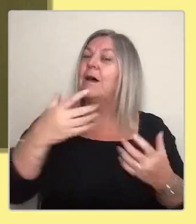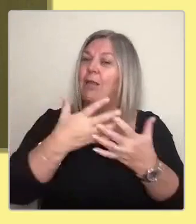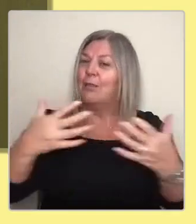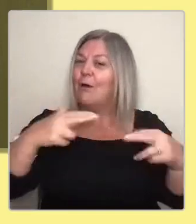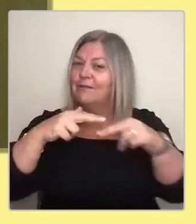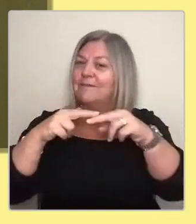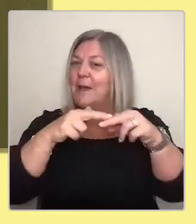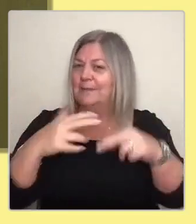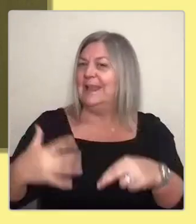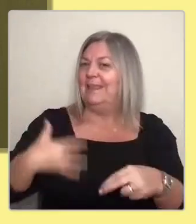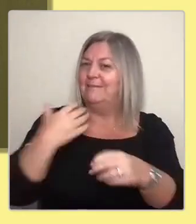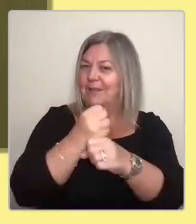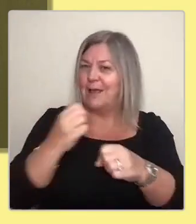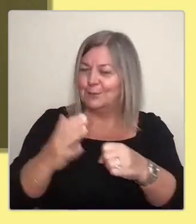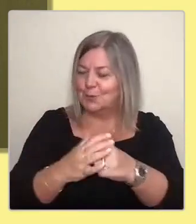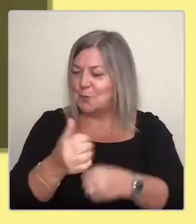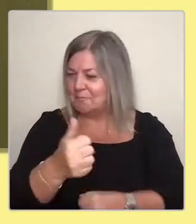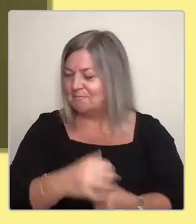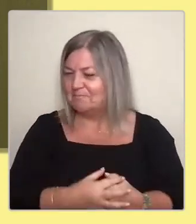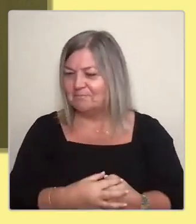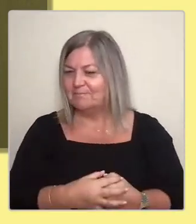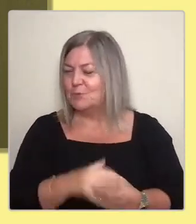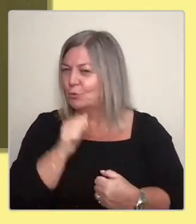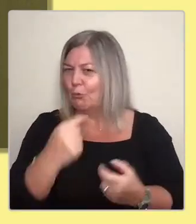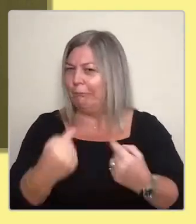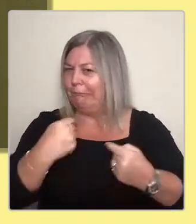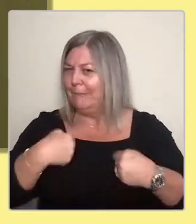city. So I have been starting off by